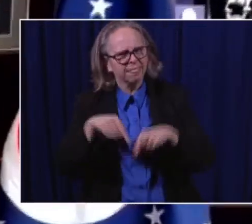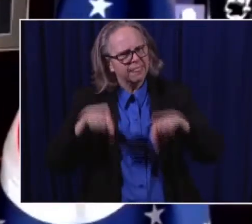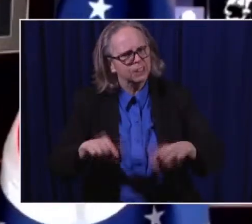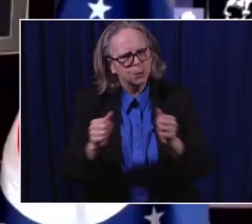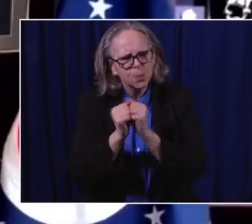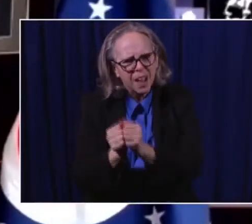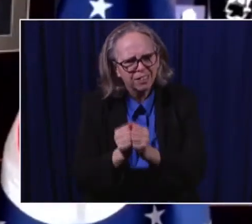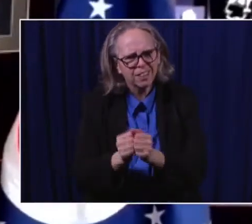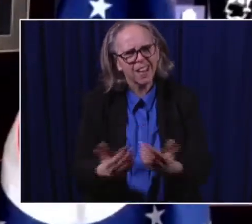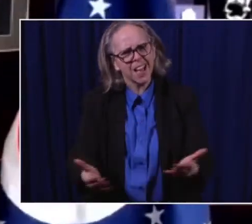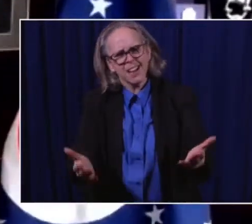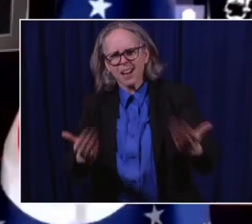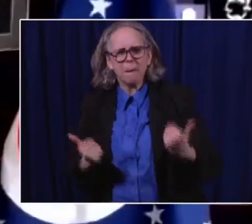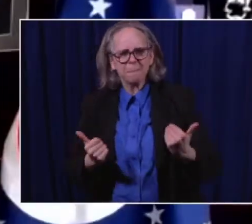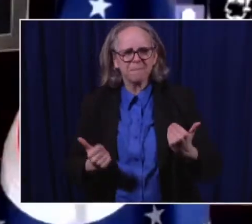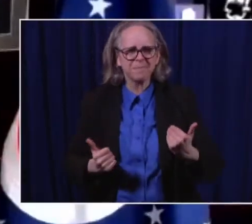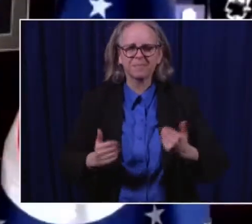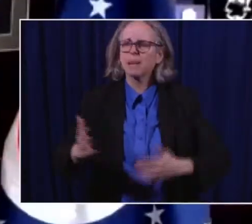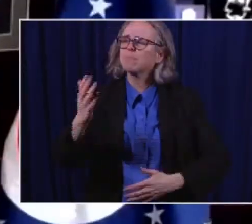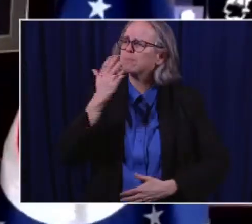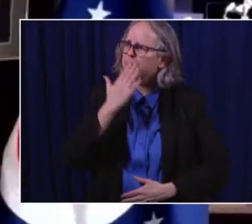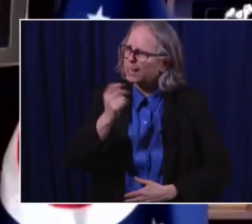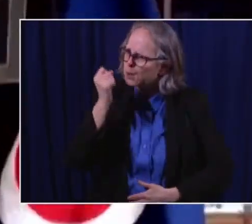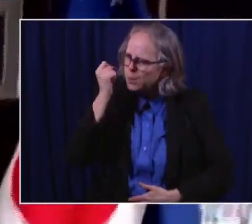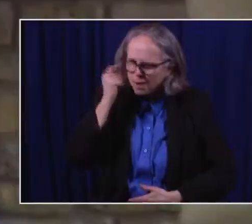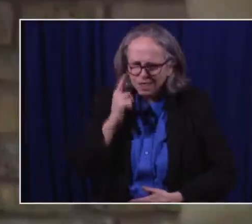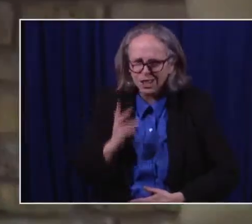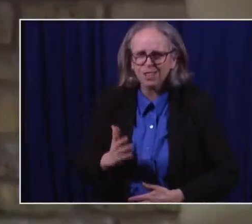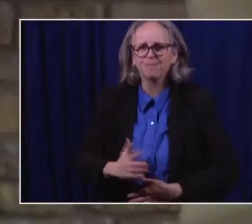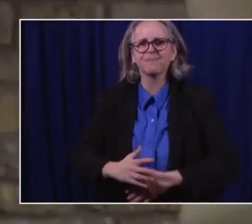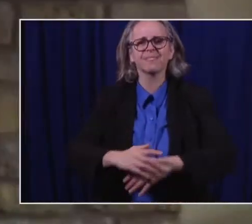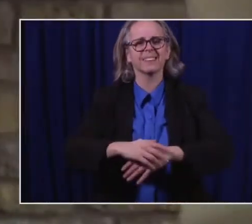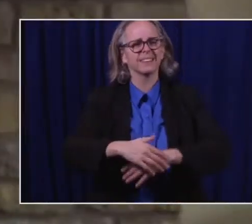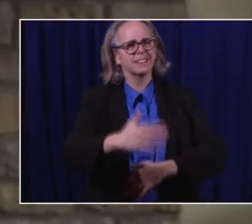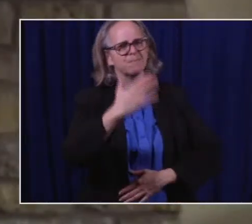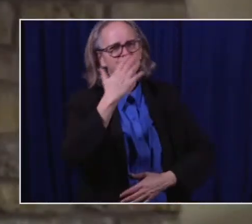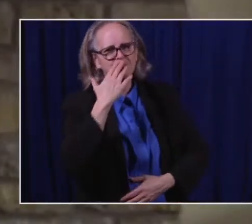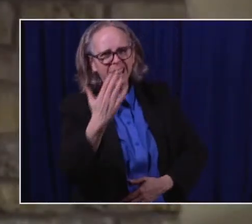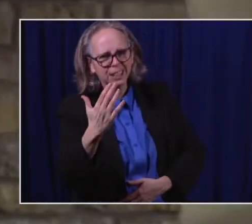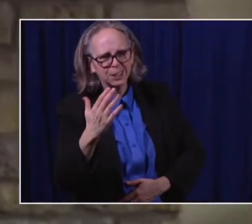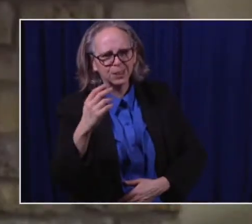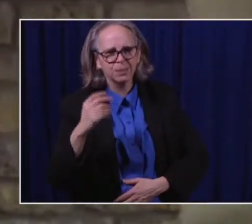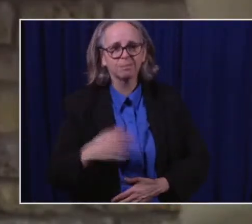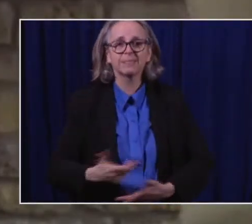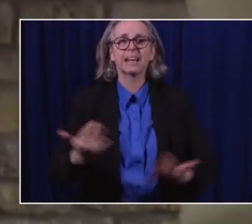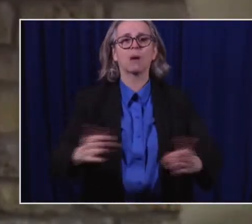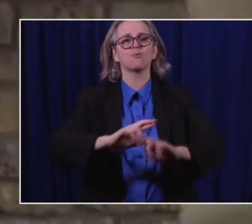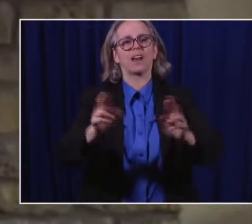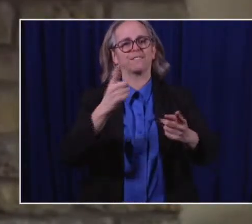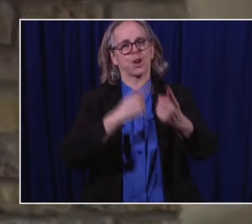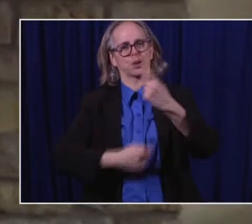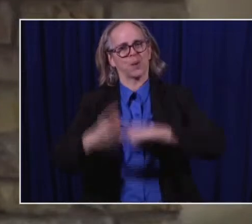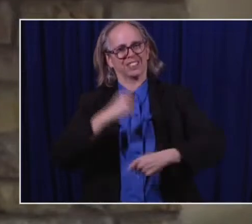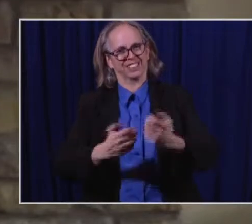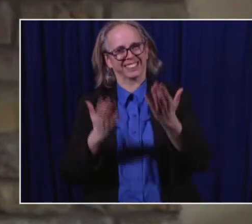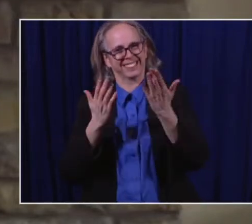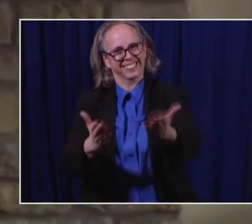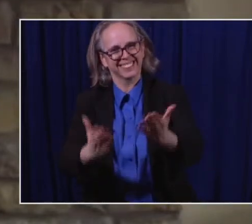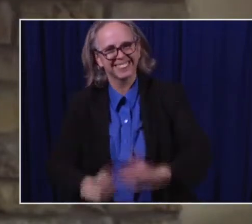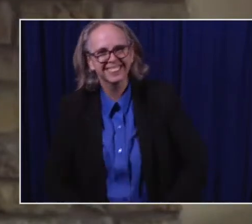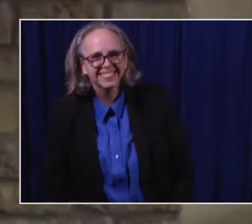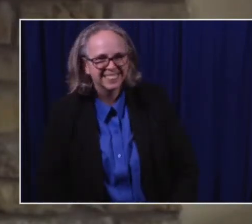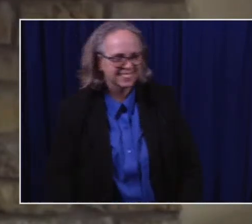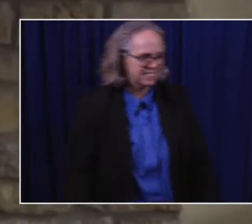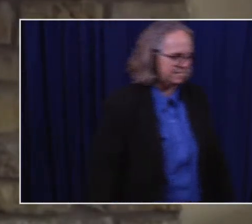way you can help. So thanks, Governor. Lieutenant Governor, thank you very much, and we'll go to questions. Governor, the first question today is from